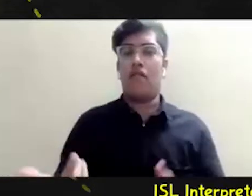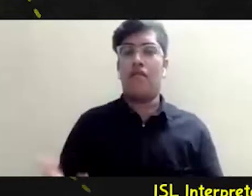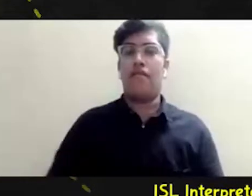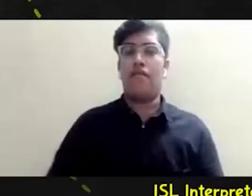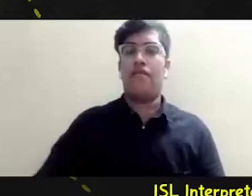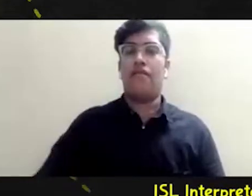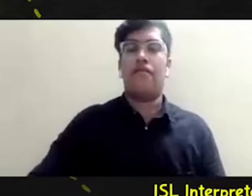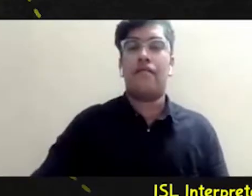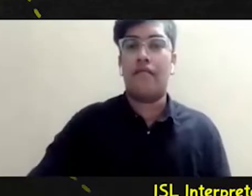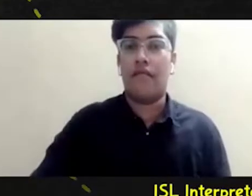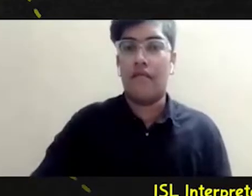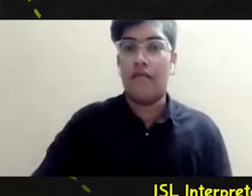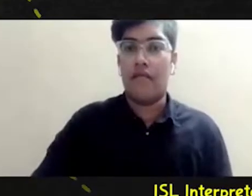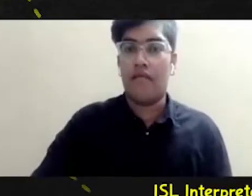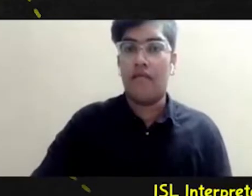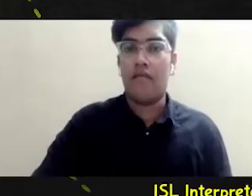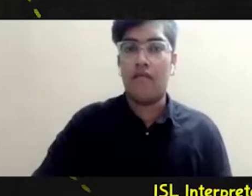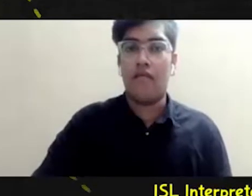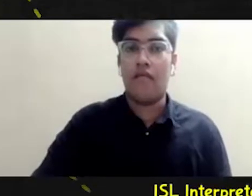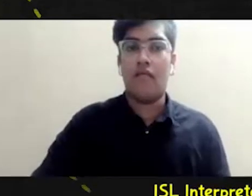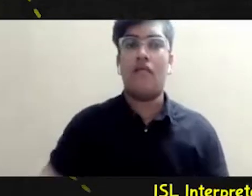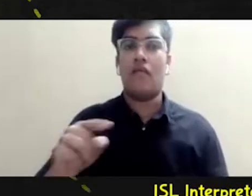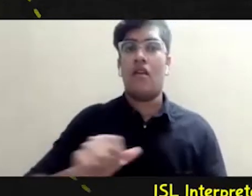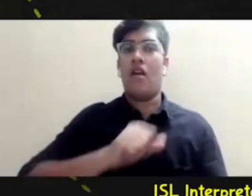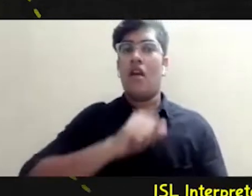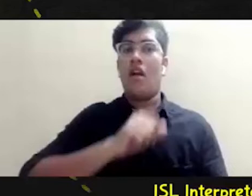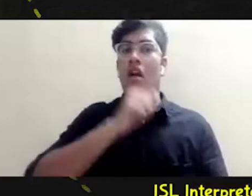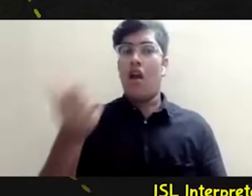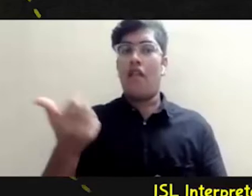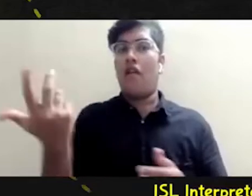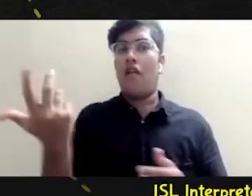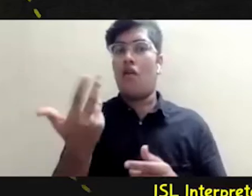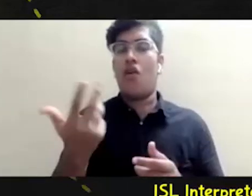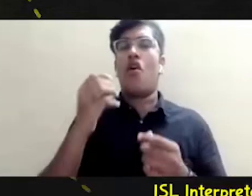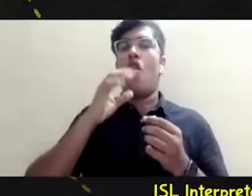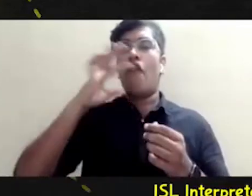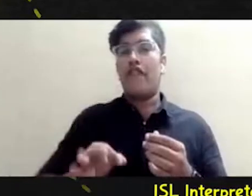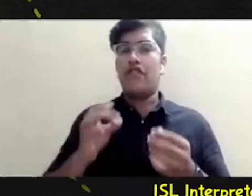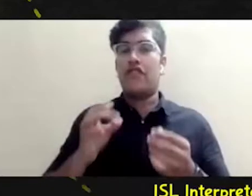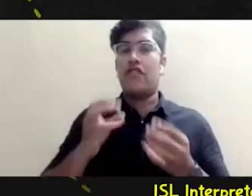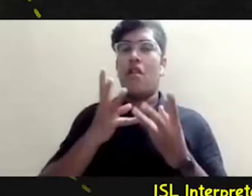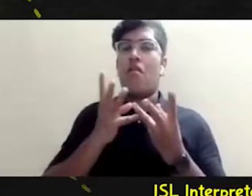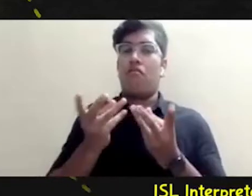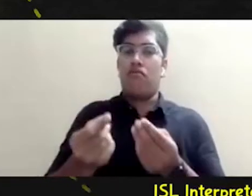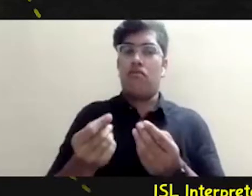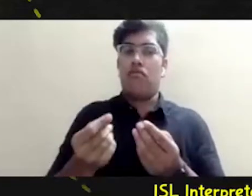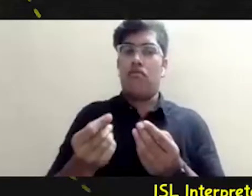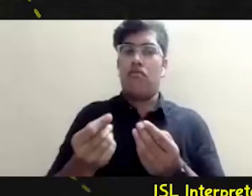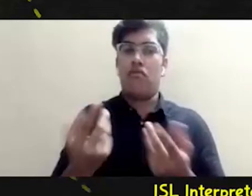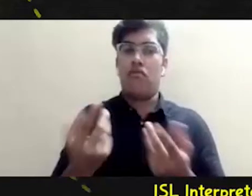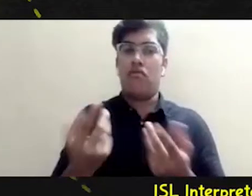method is official enumeration in terms of checking for data. And for the first time, transgender persons were